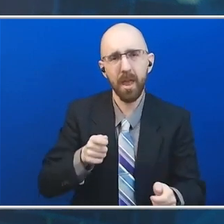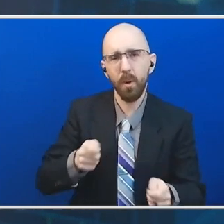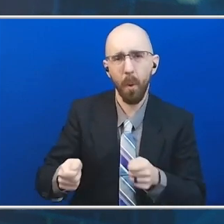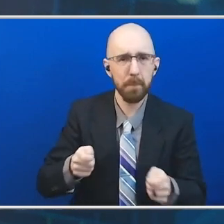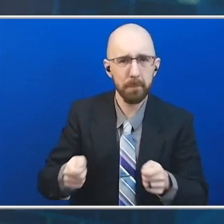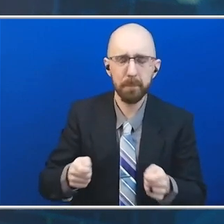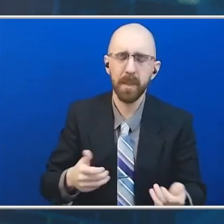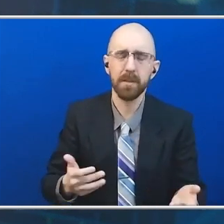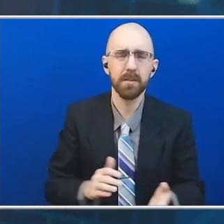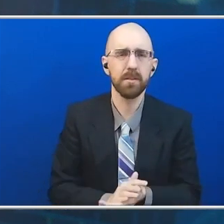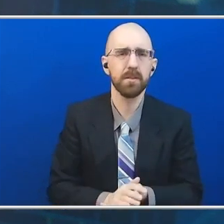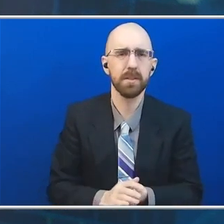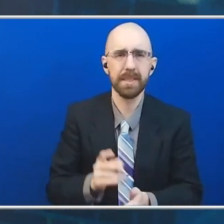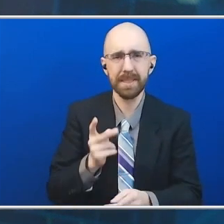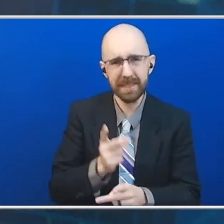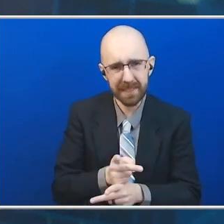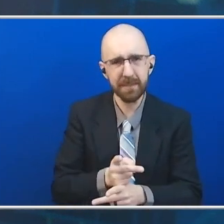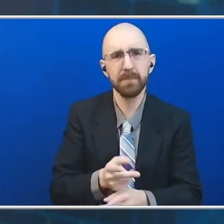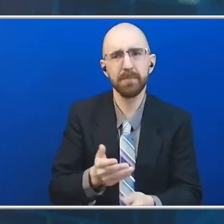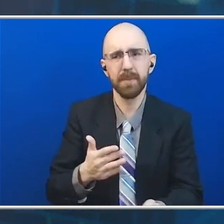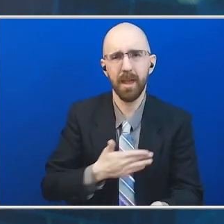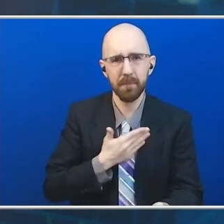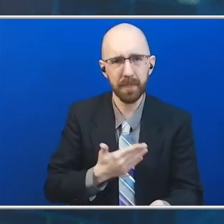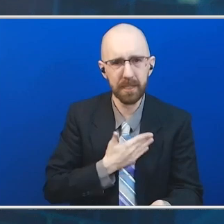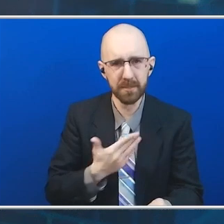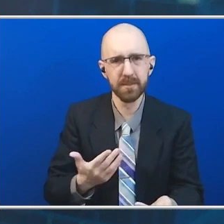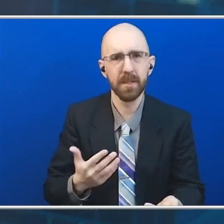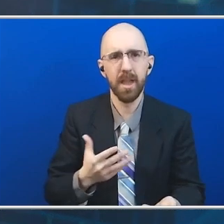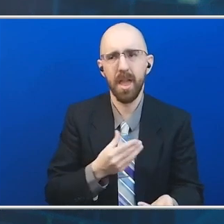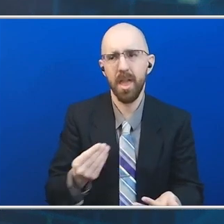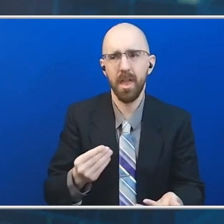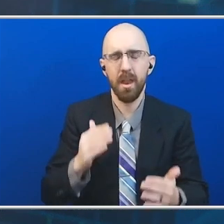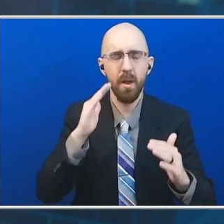maintain a degree of happiness and hope